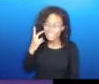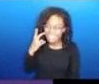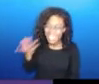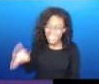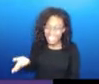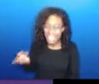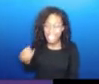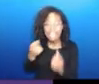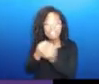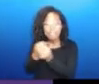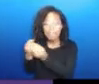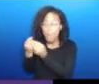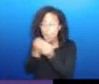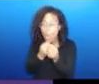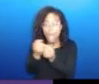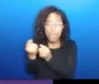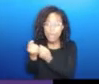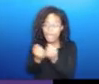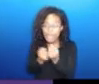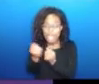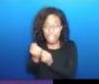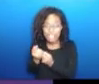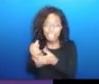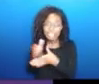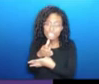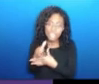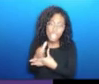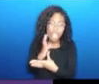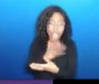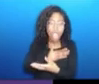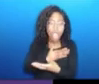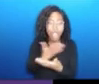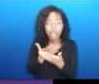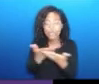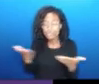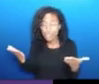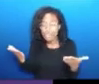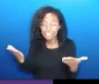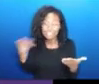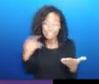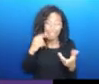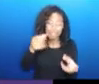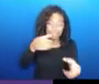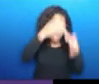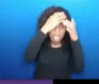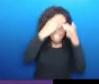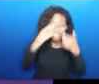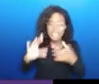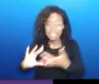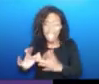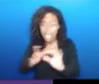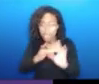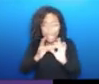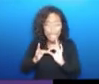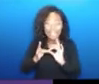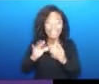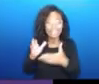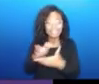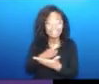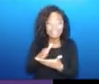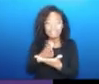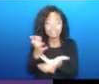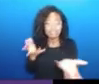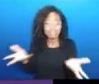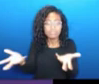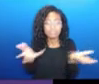our resources, our knowledge. Let's network and help each other through. This is a mantra